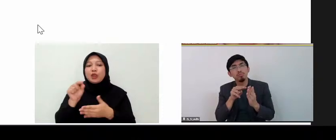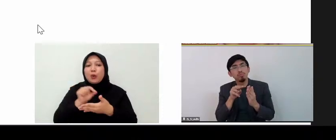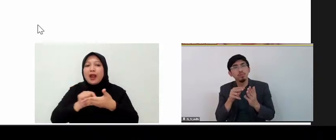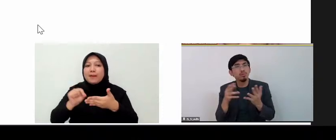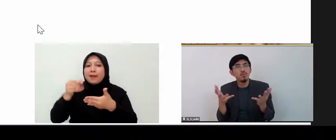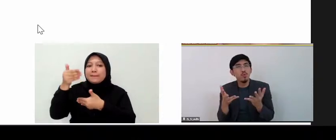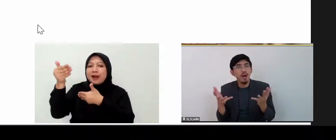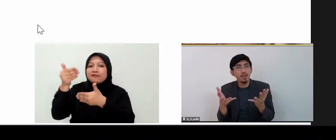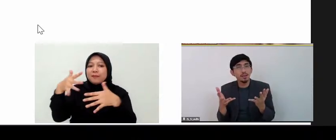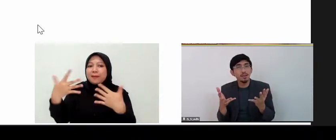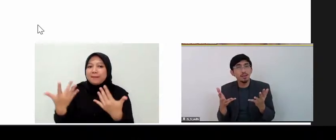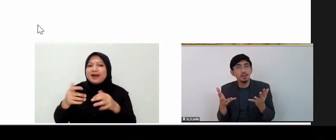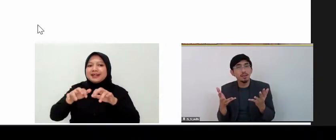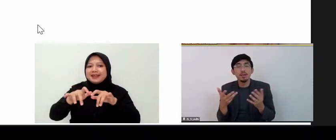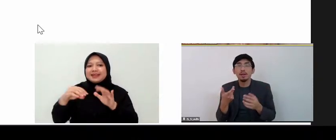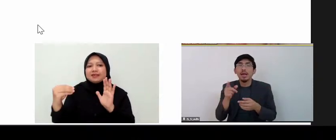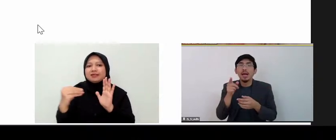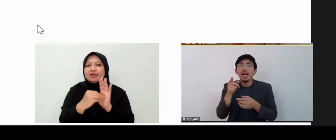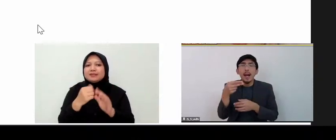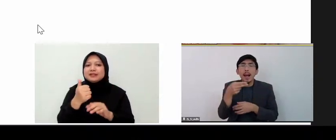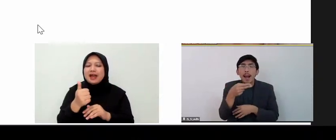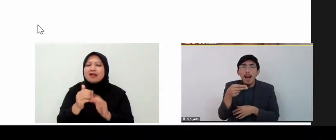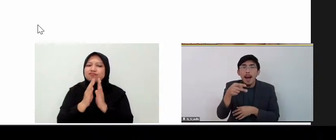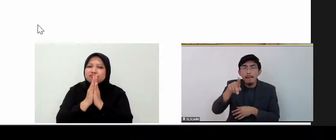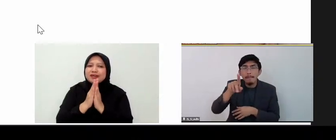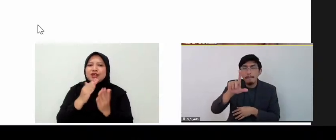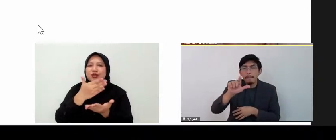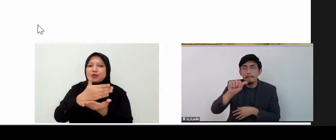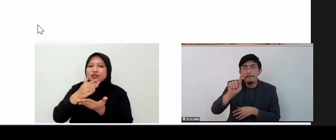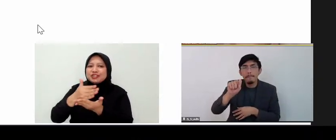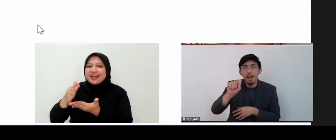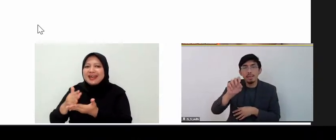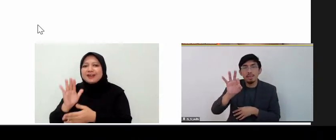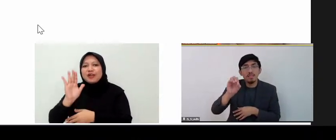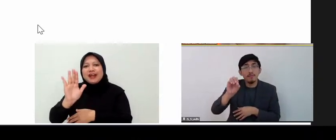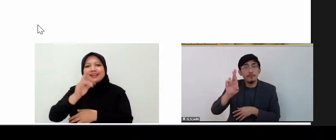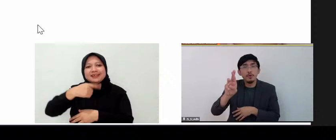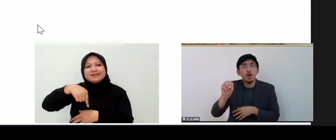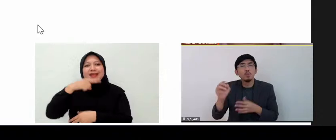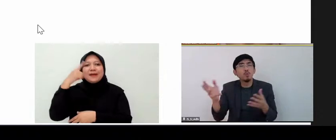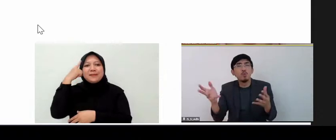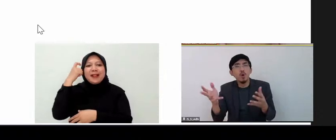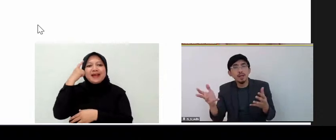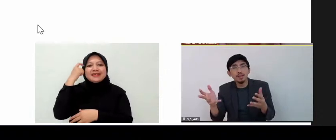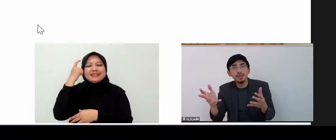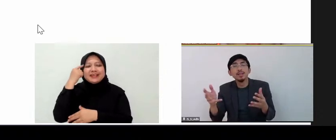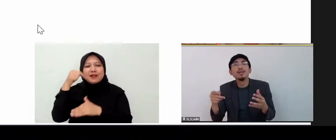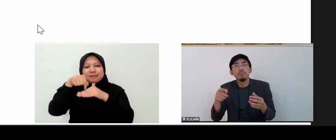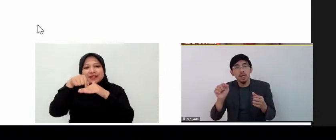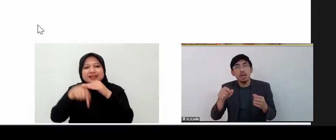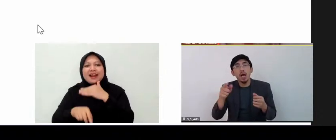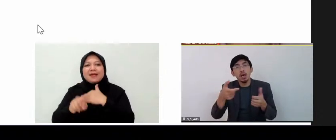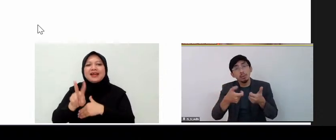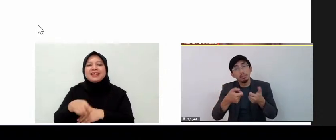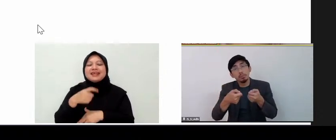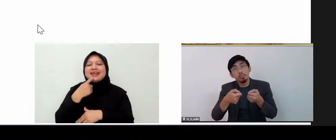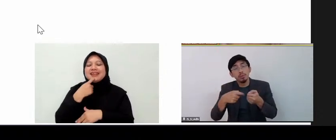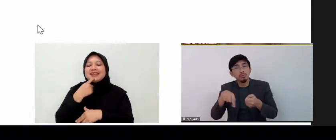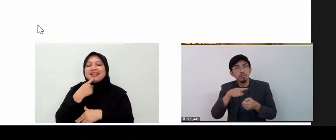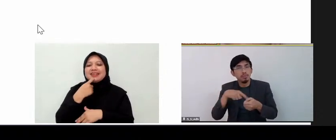Please share to us so we can learn more, to know more about your